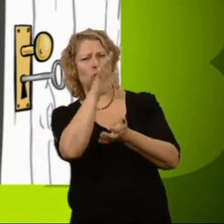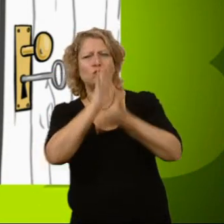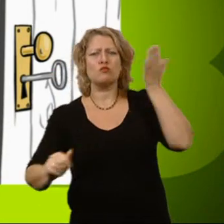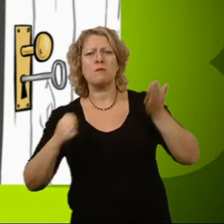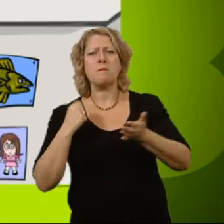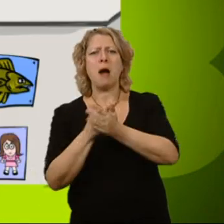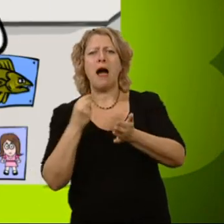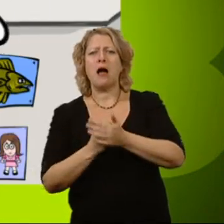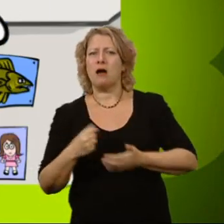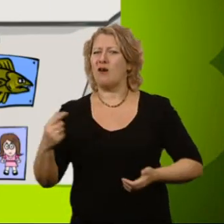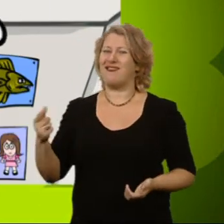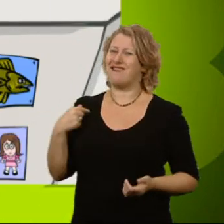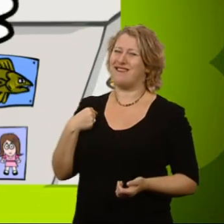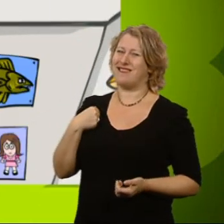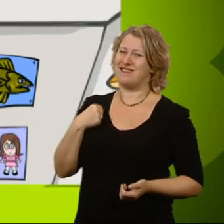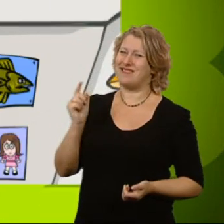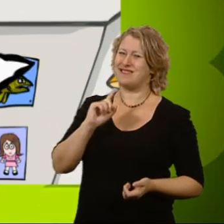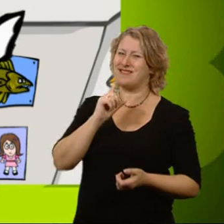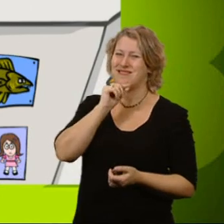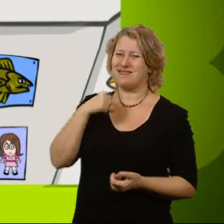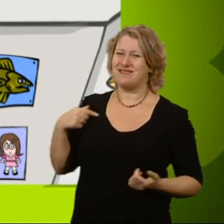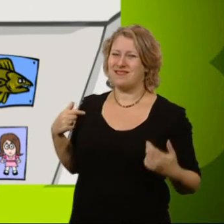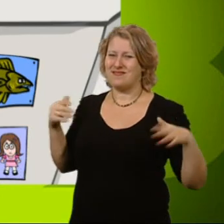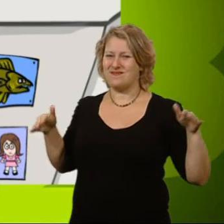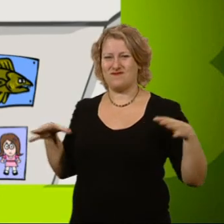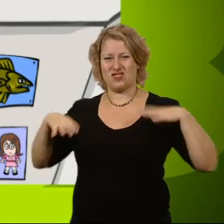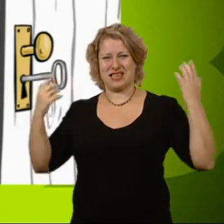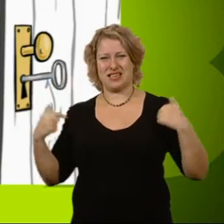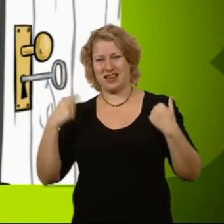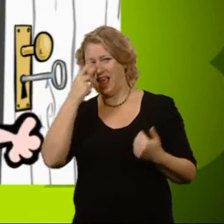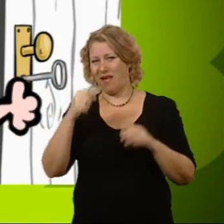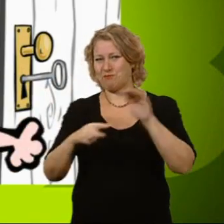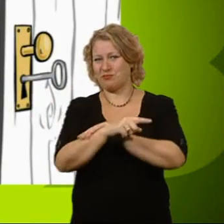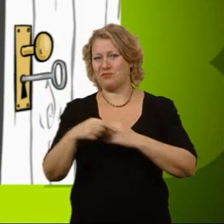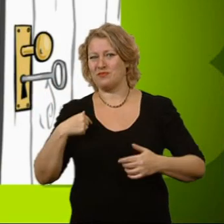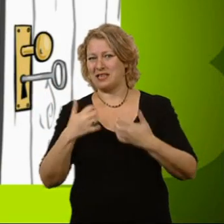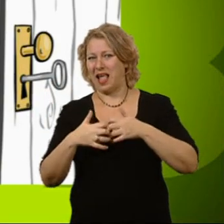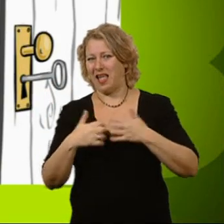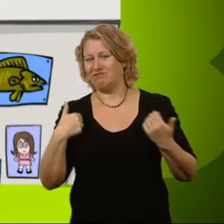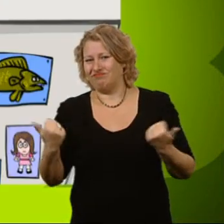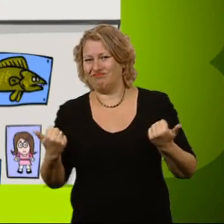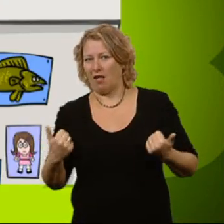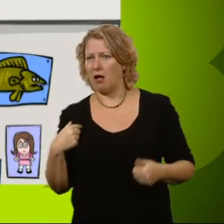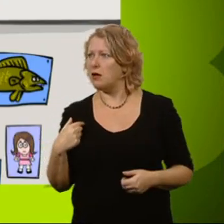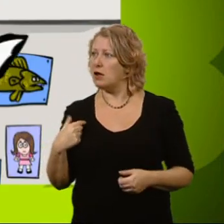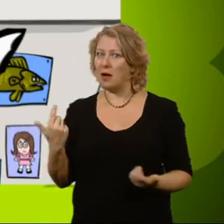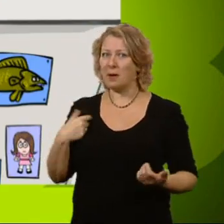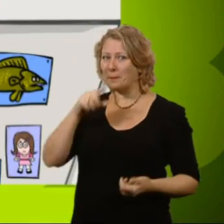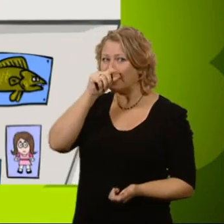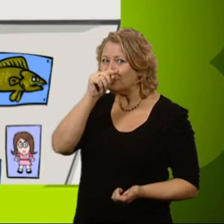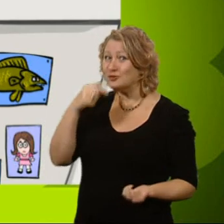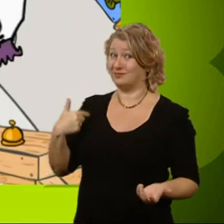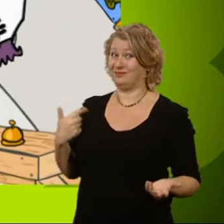all that money. Oh, no, I don't do, Bird. I flew free on a technicality. What technicality? Well, I'm a